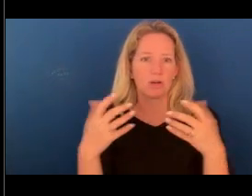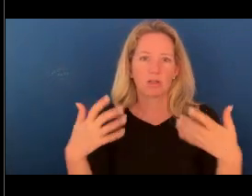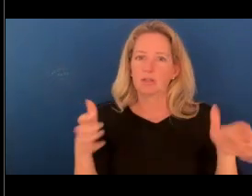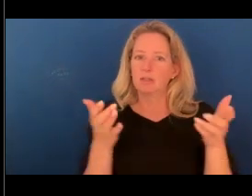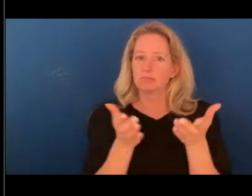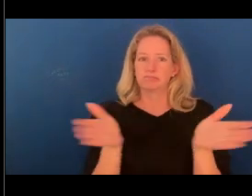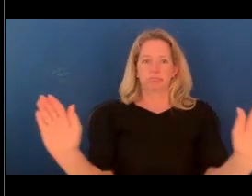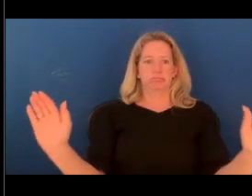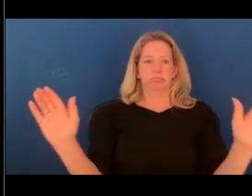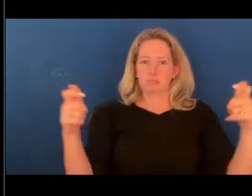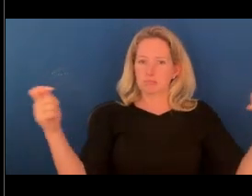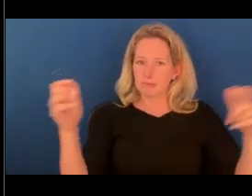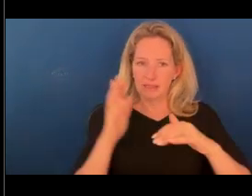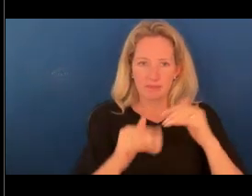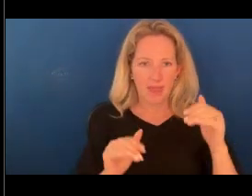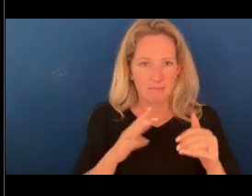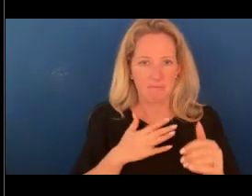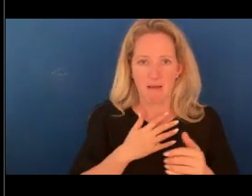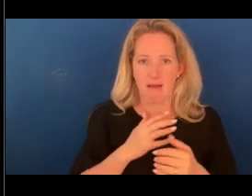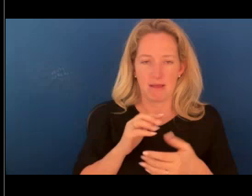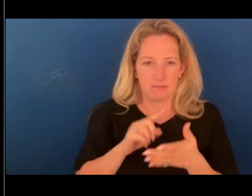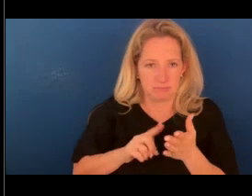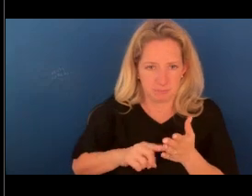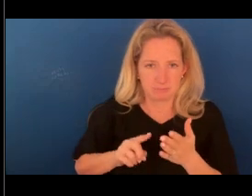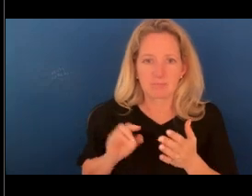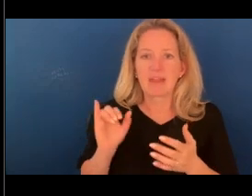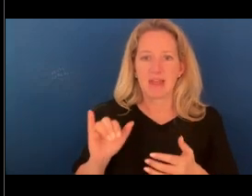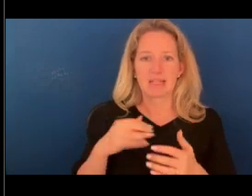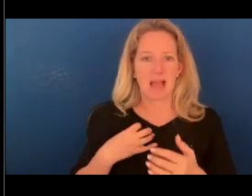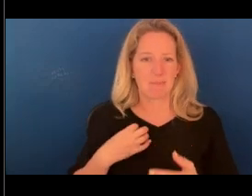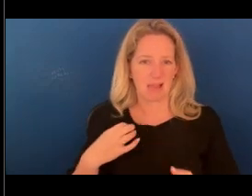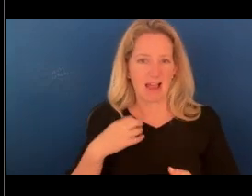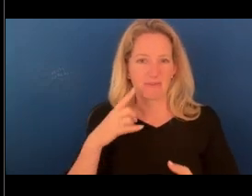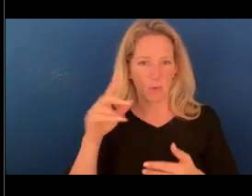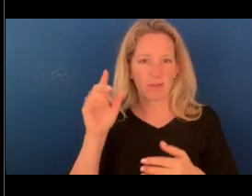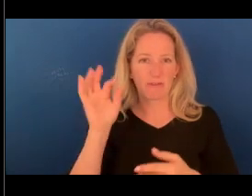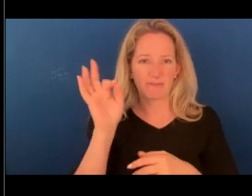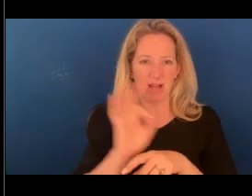fellowship, and how I got it. So next slide.